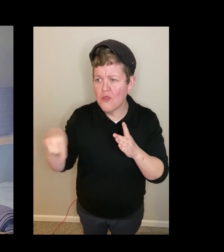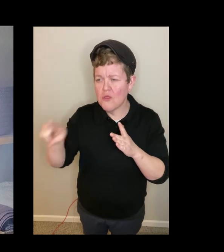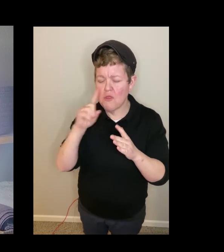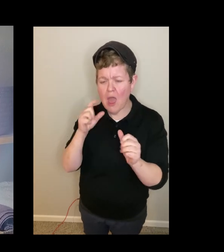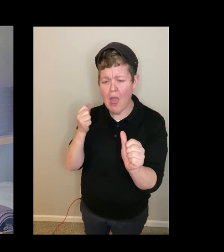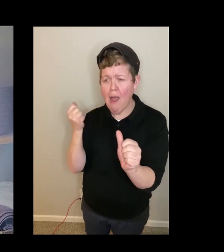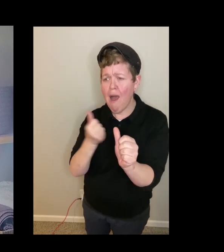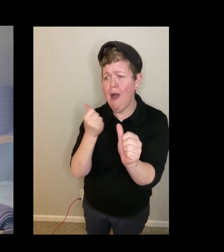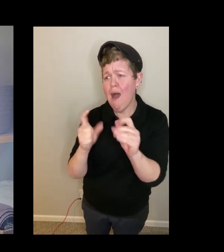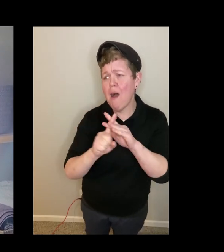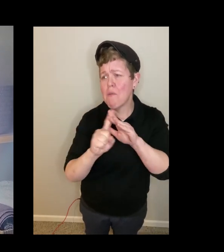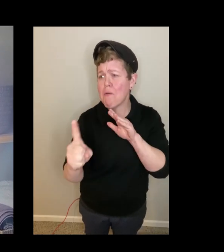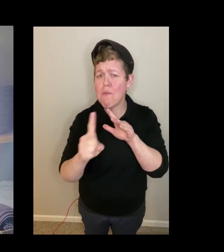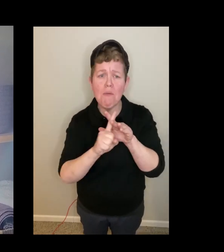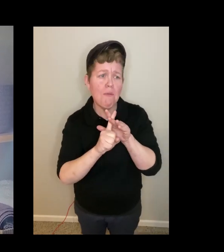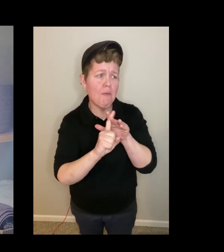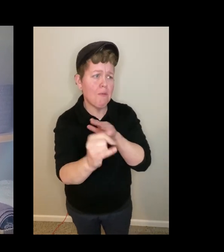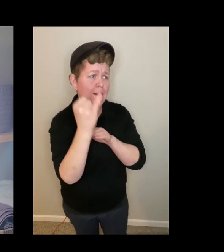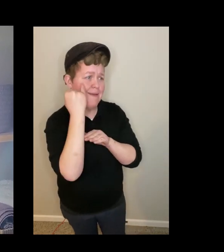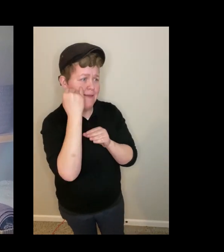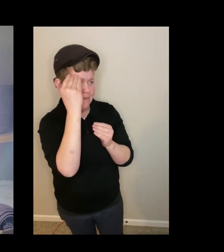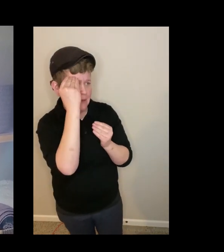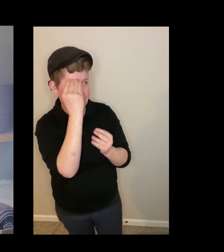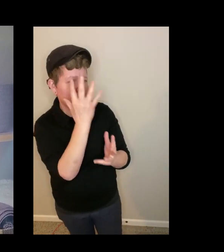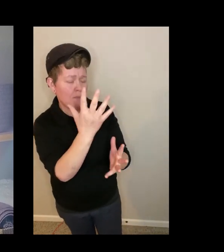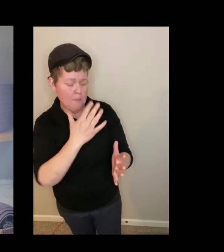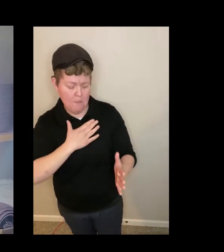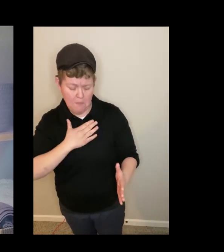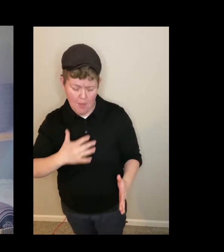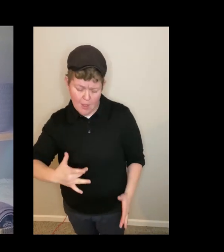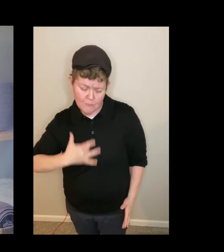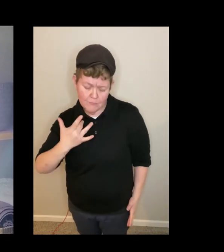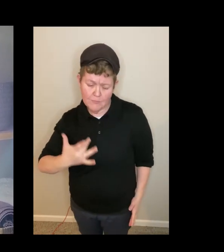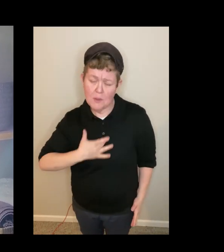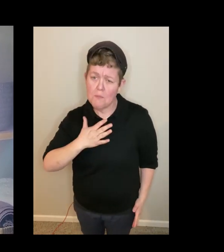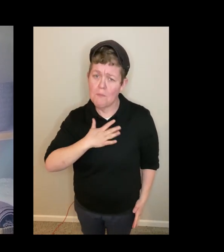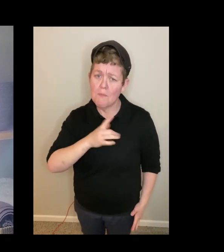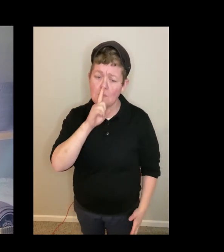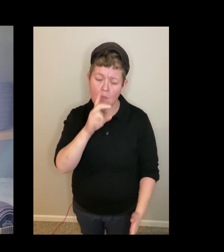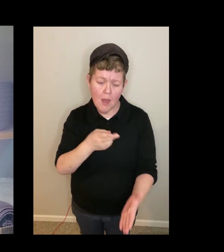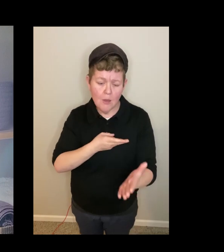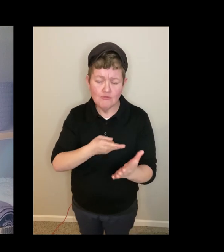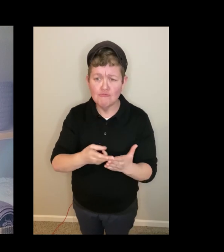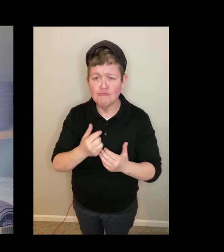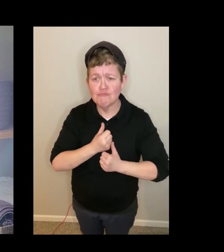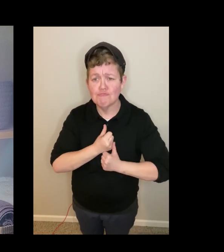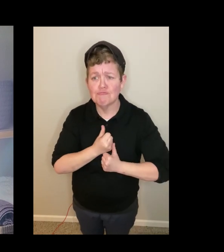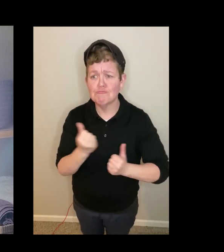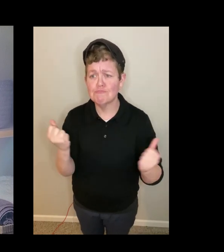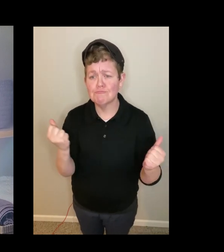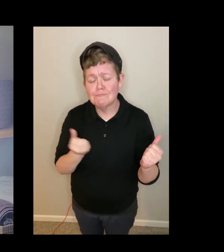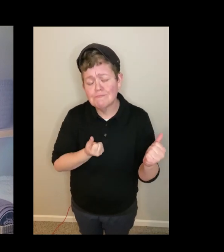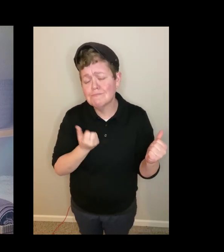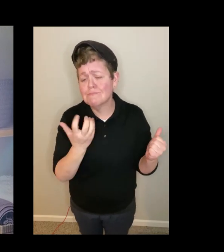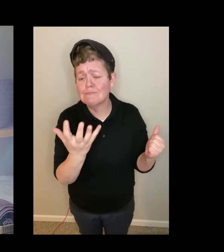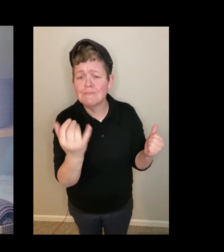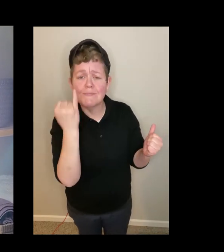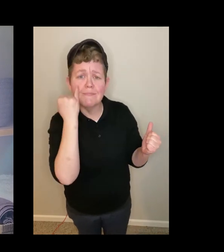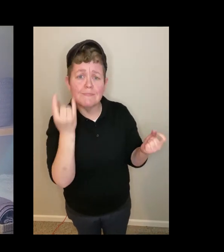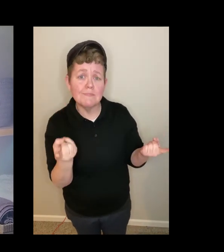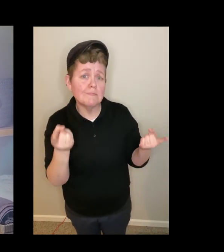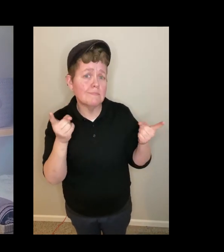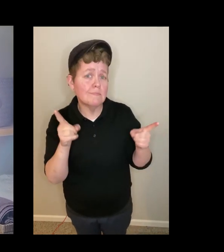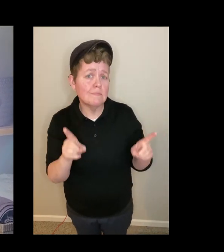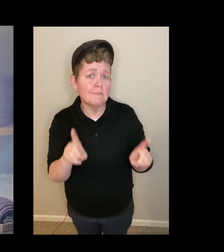all away. If I let them hear what I have to